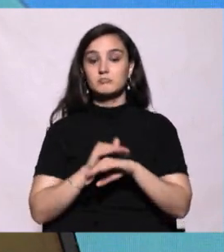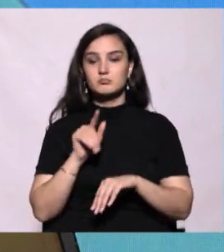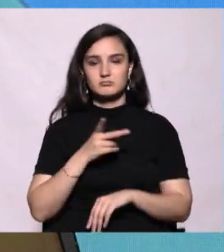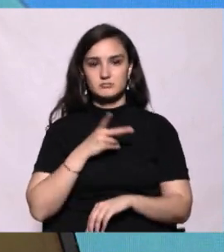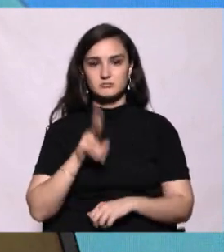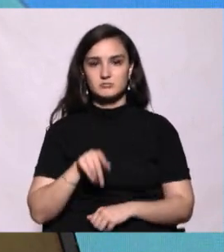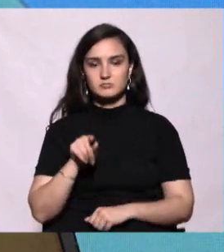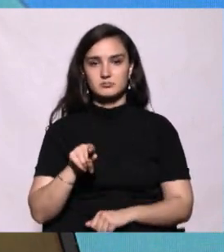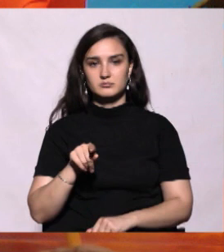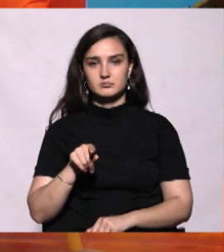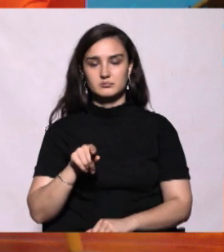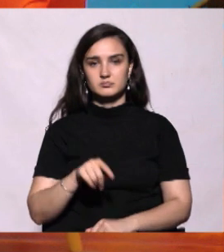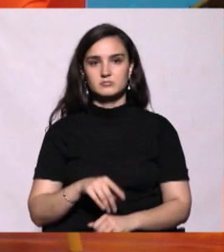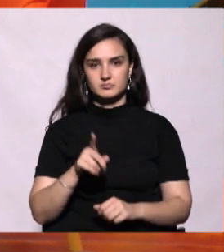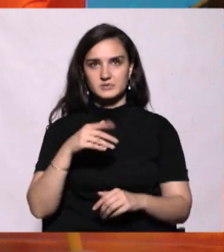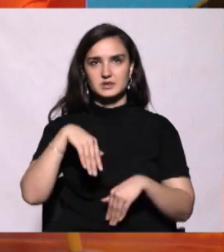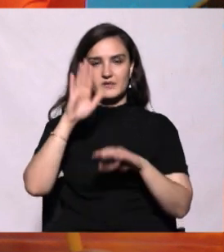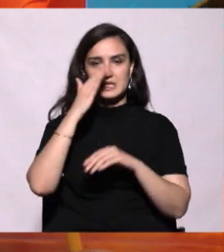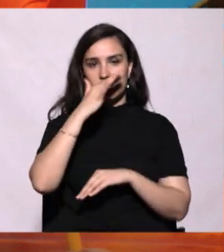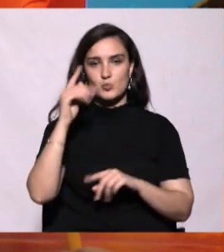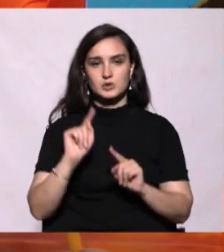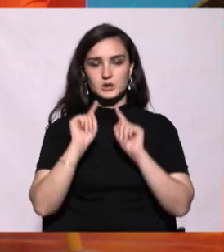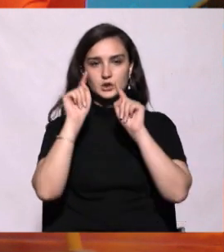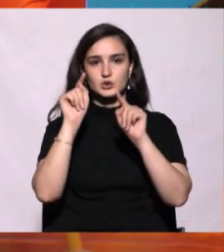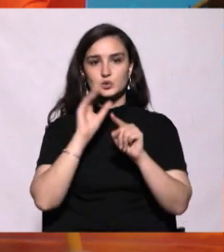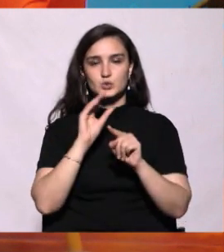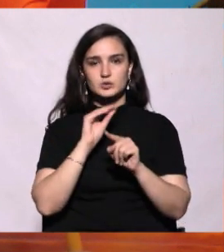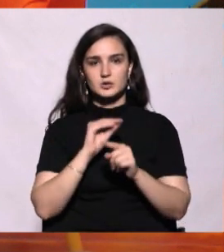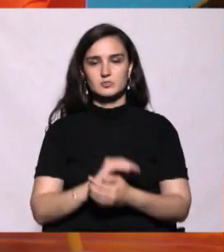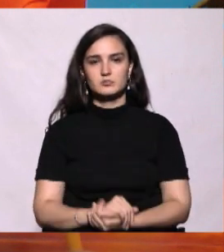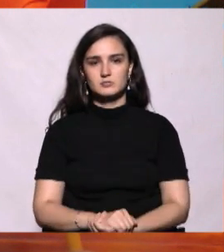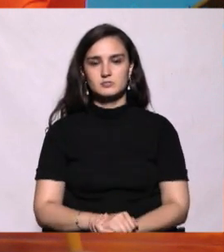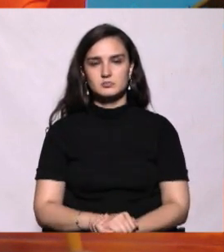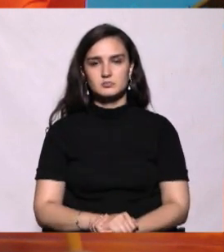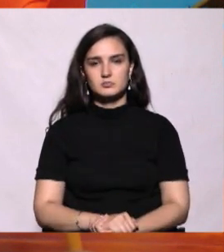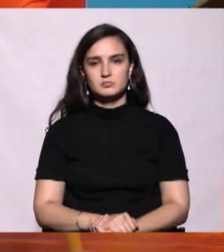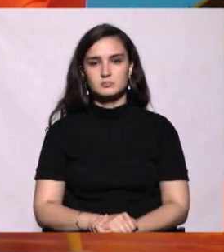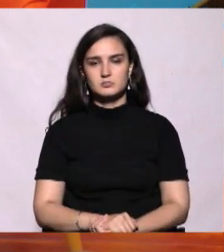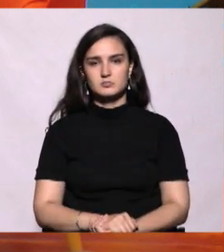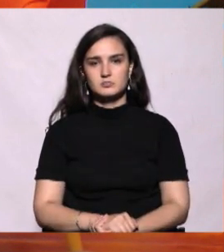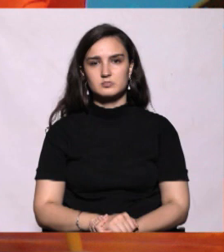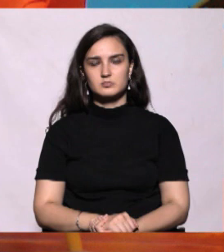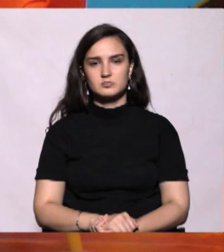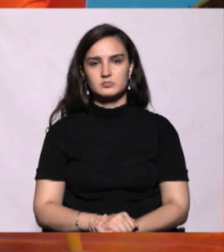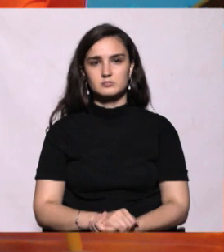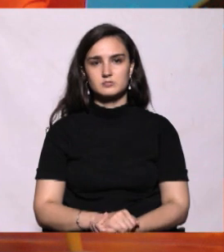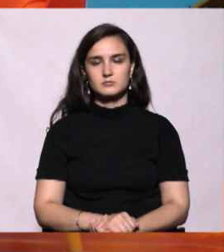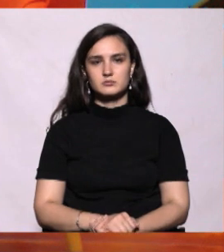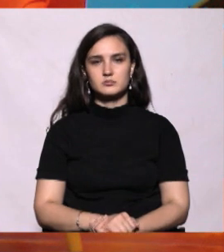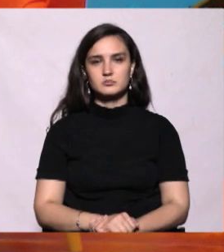die. He kind of ascends to heaven when he completes a quest. So he's kind of taken up to heaven right